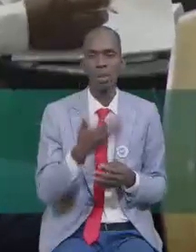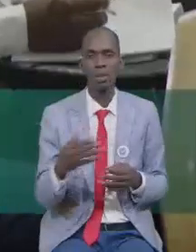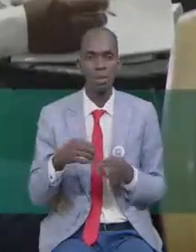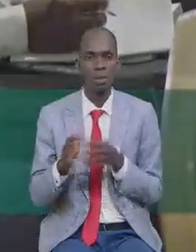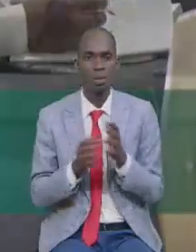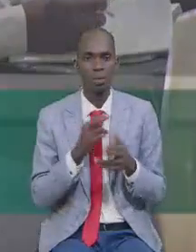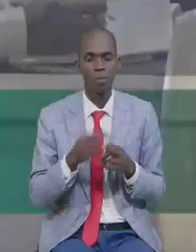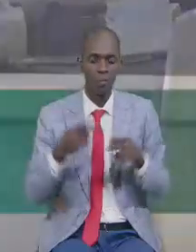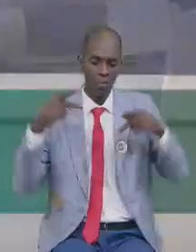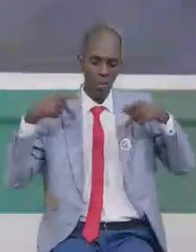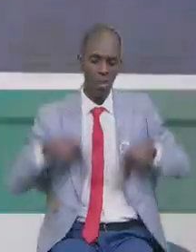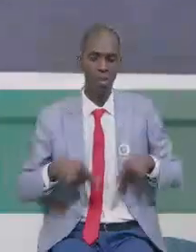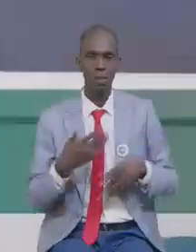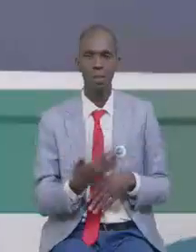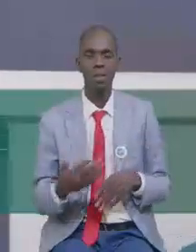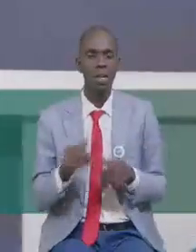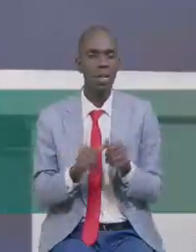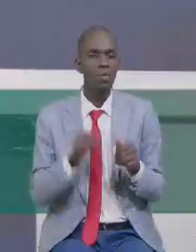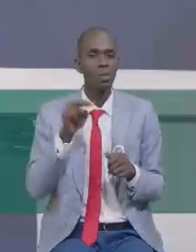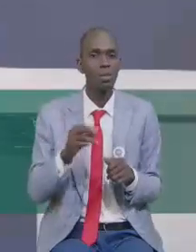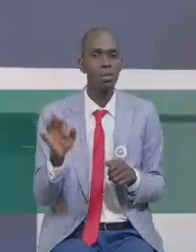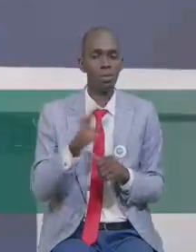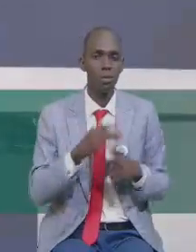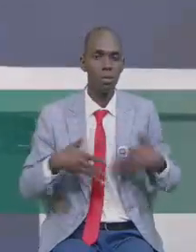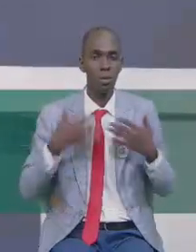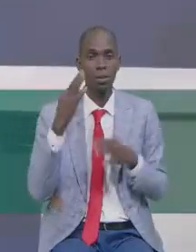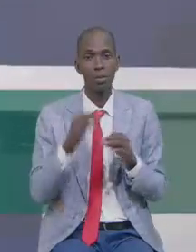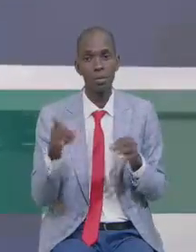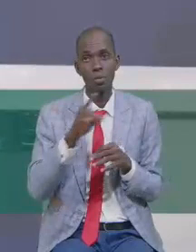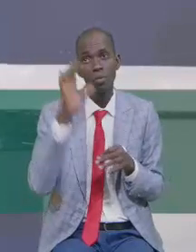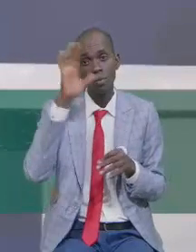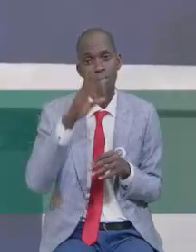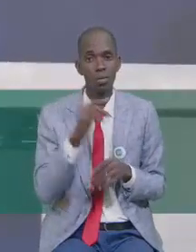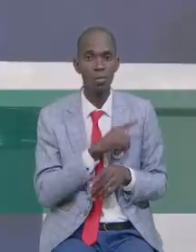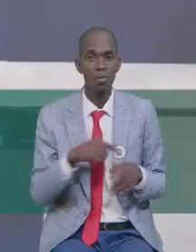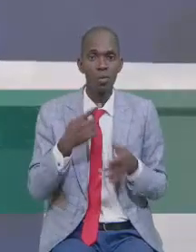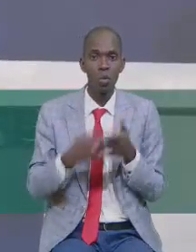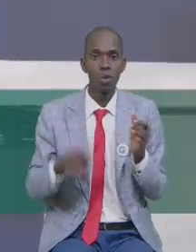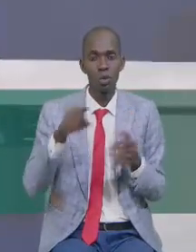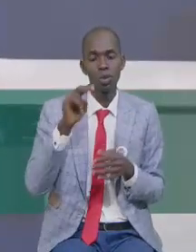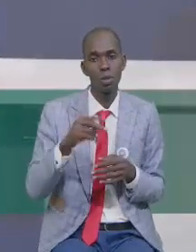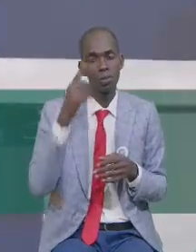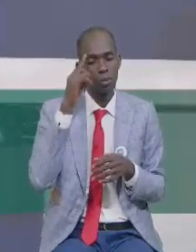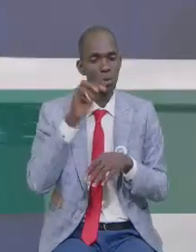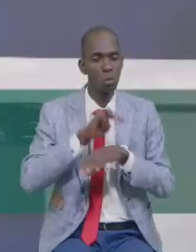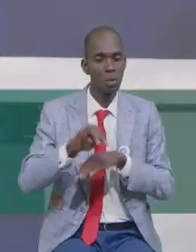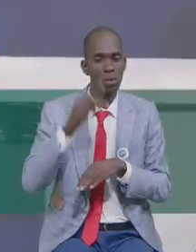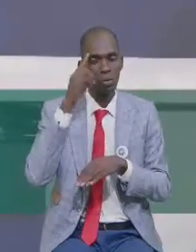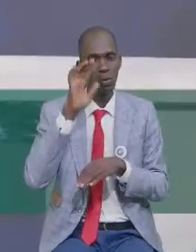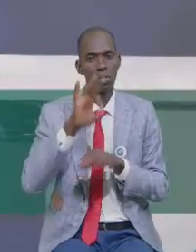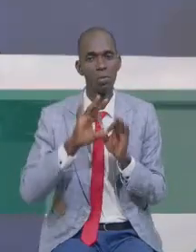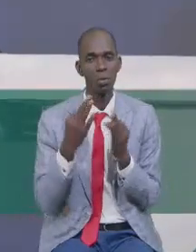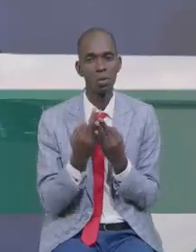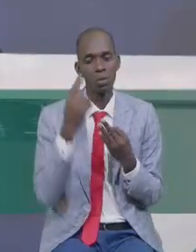every need of your life. If you seek the Lord, what you need for ministry, what you need for the family, what you need for your